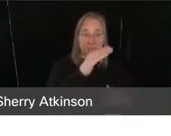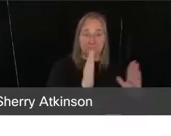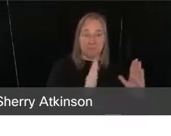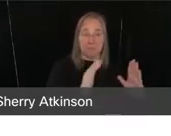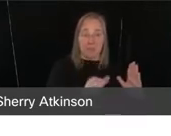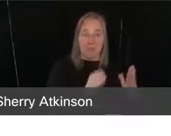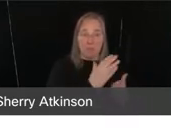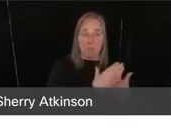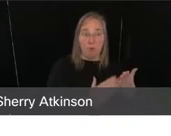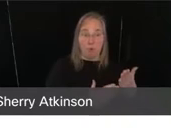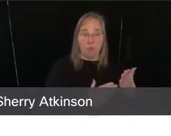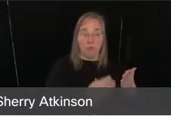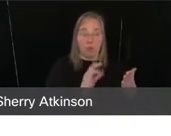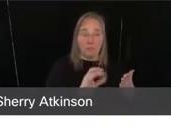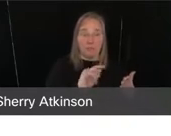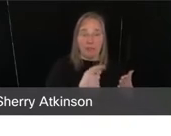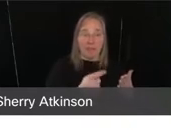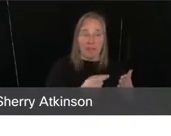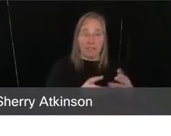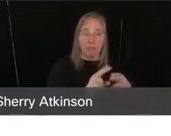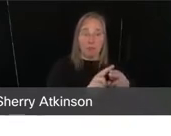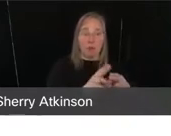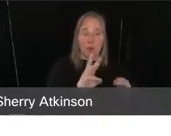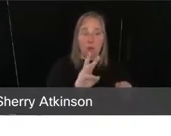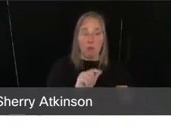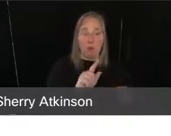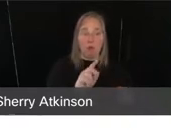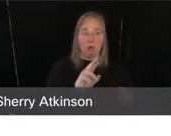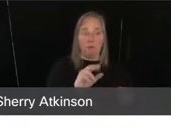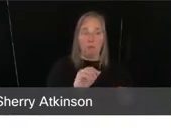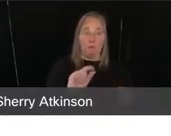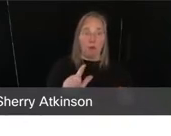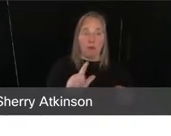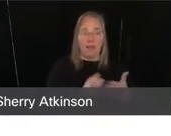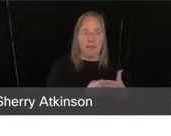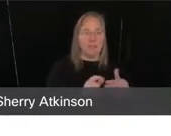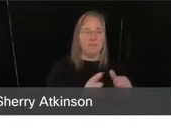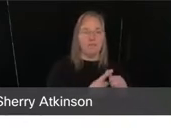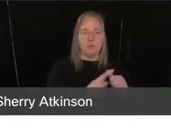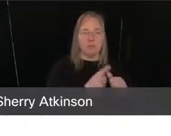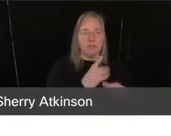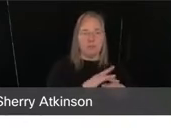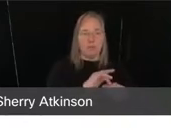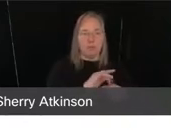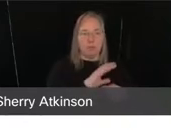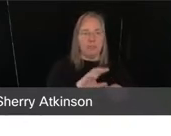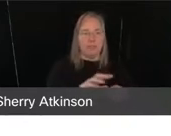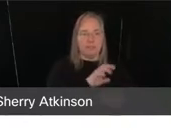portion of the tax increment waterfall as the first available set aside.